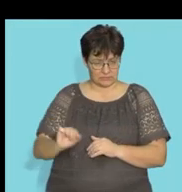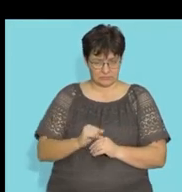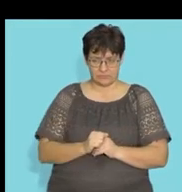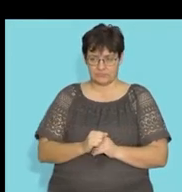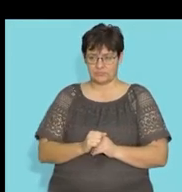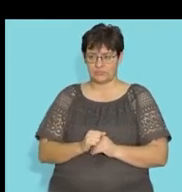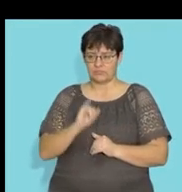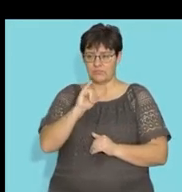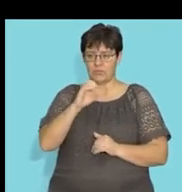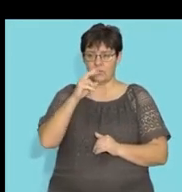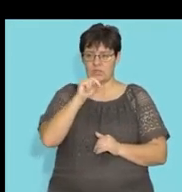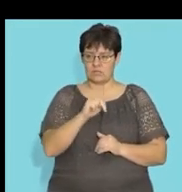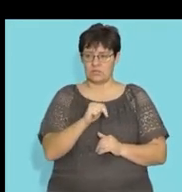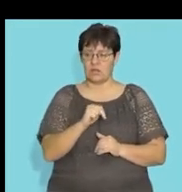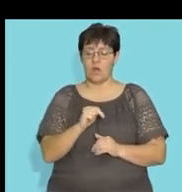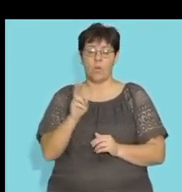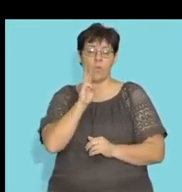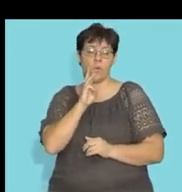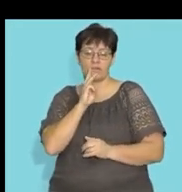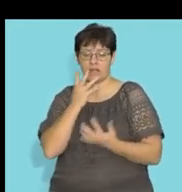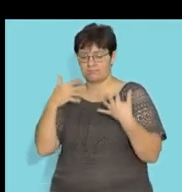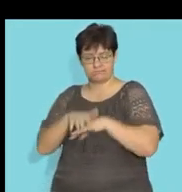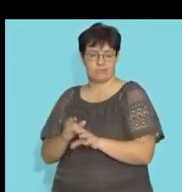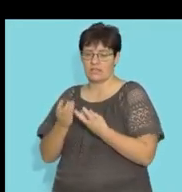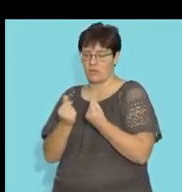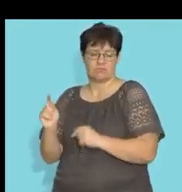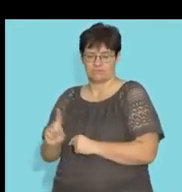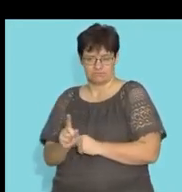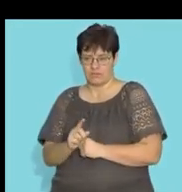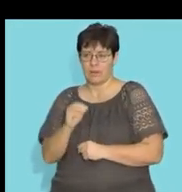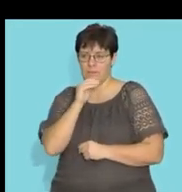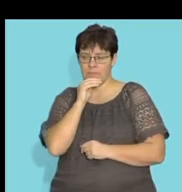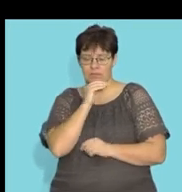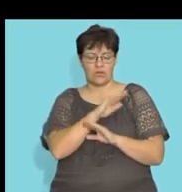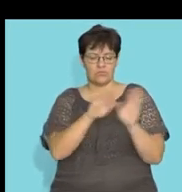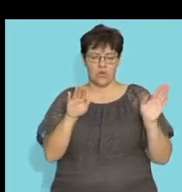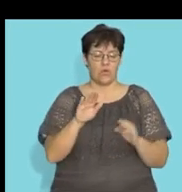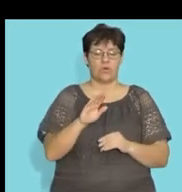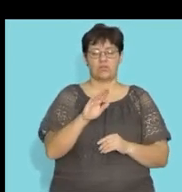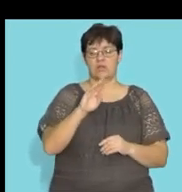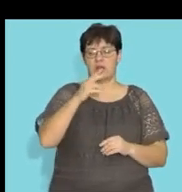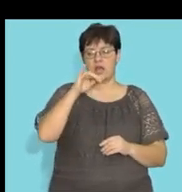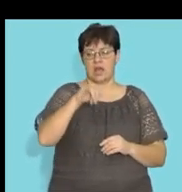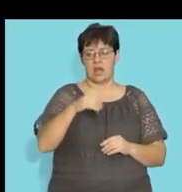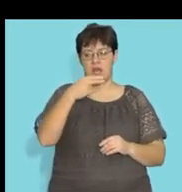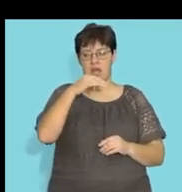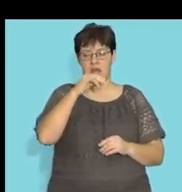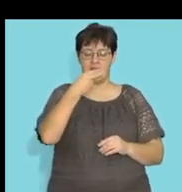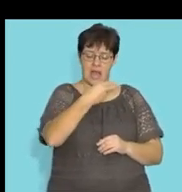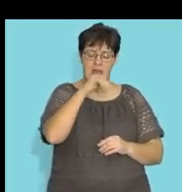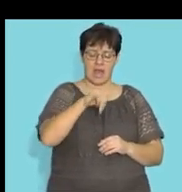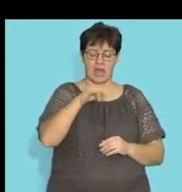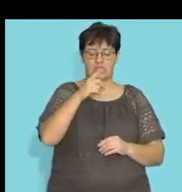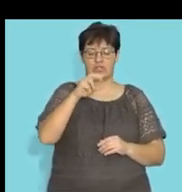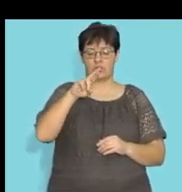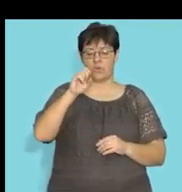the ions will not react with water, and we then say it will not hydrolyze, meaning